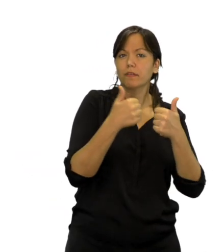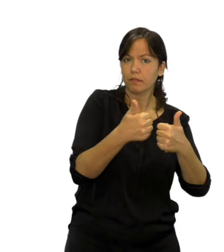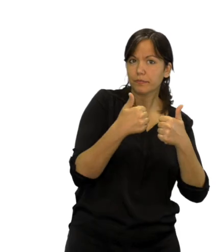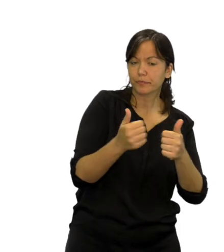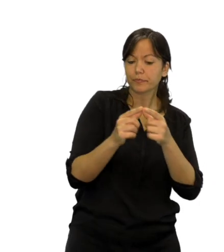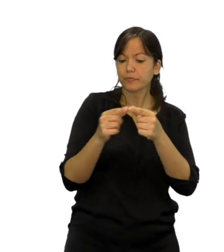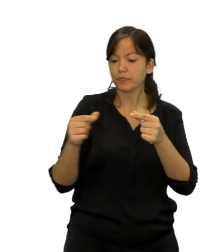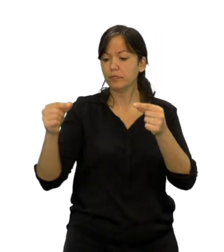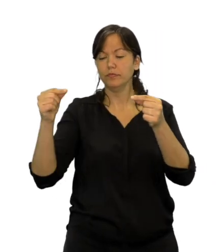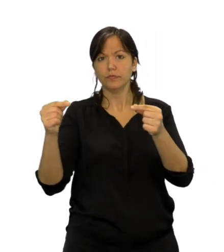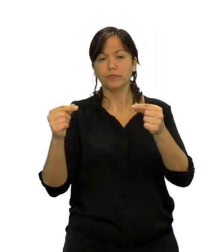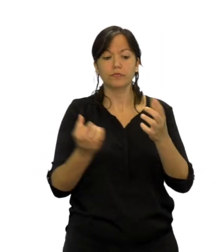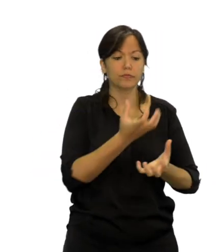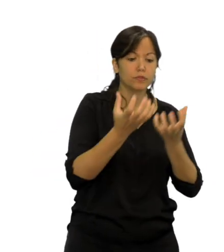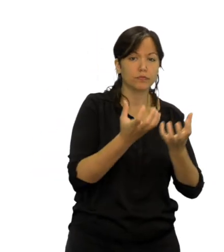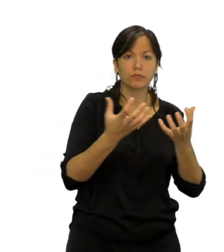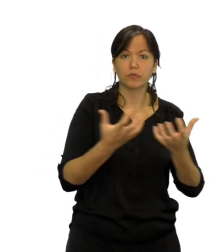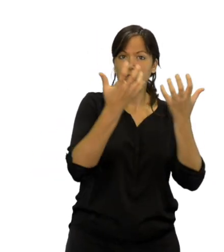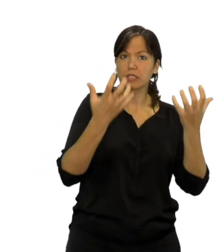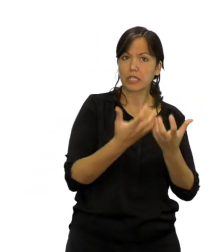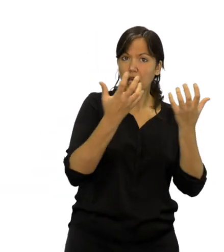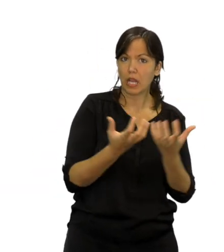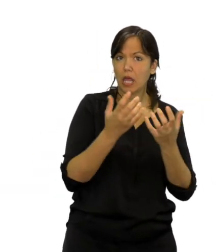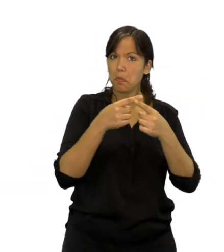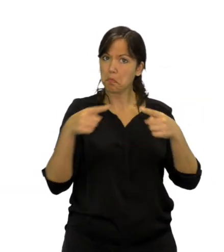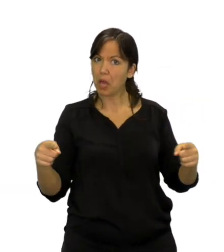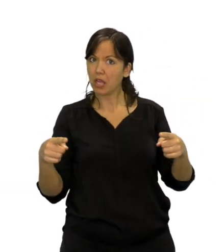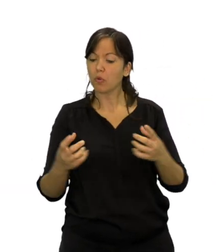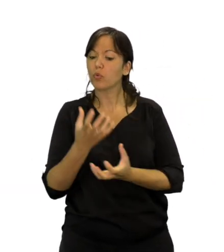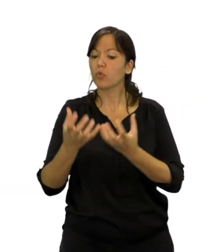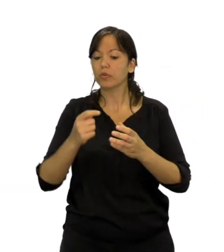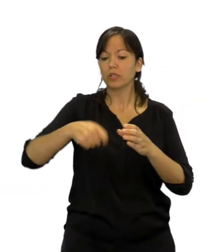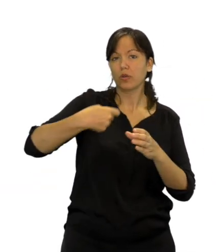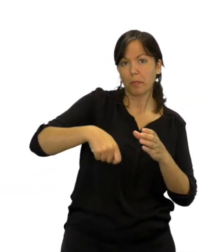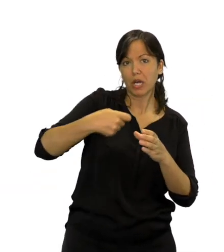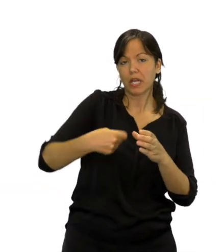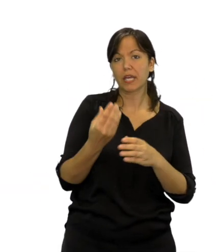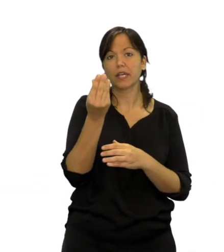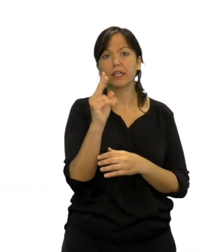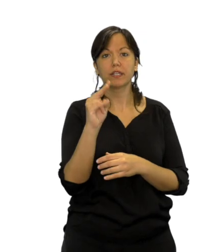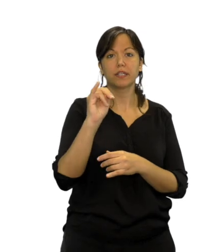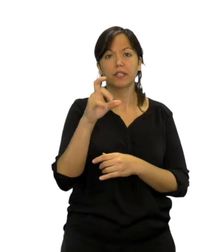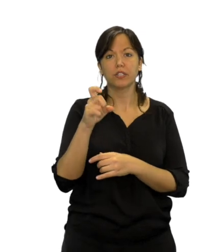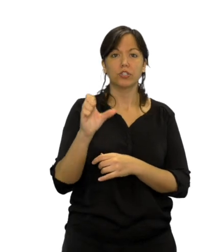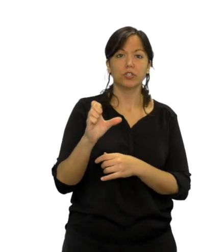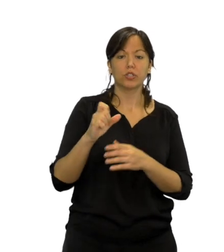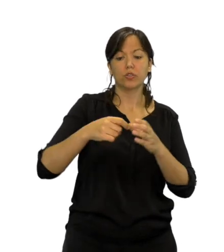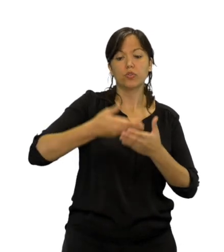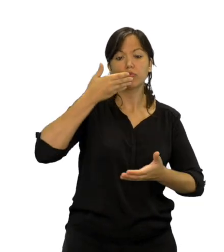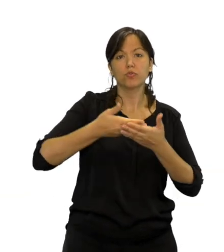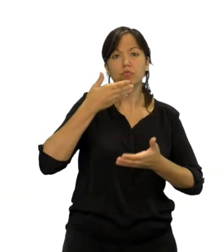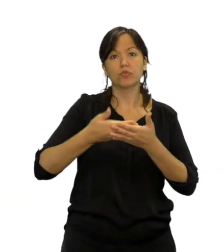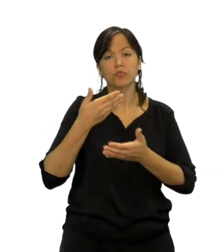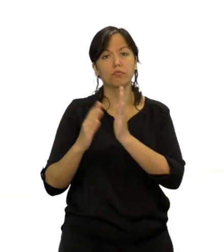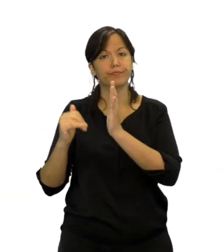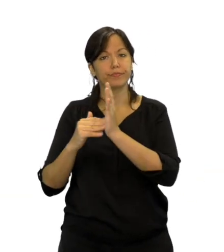flavor. The shoots and leaves can be eaten raw in salads, but is often cooked in omelettes, quiches, soups, or